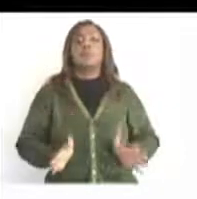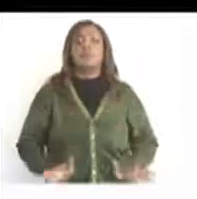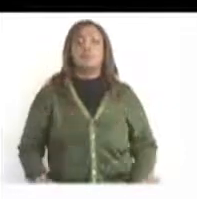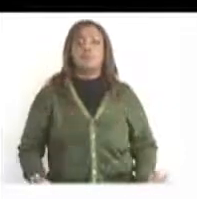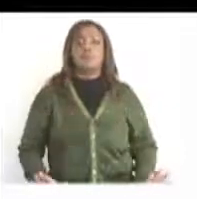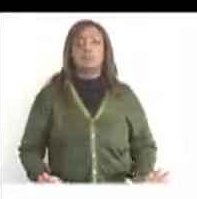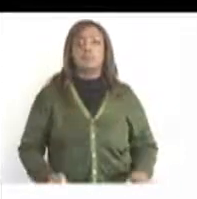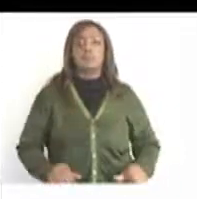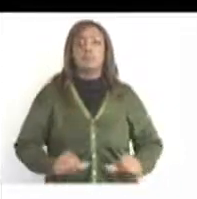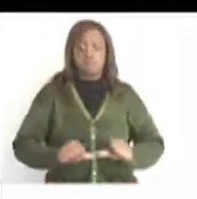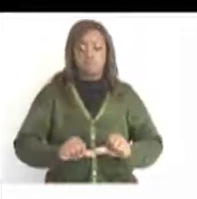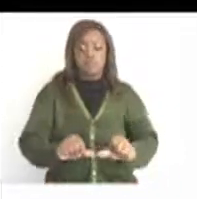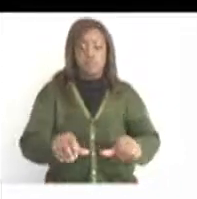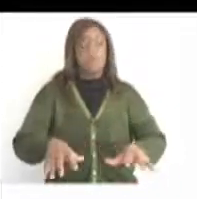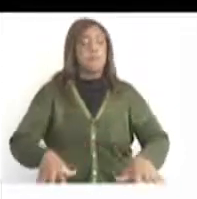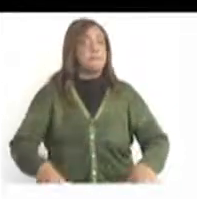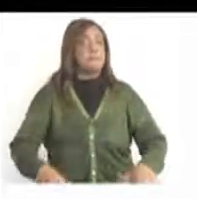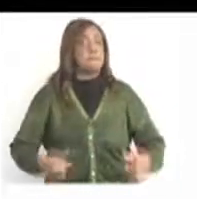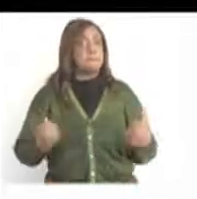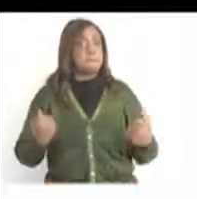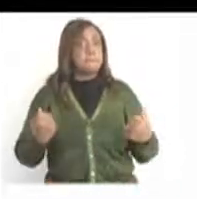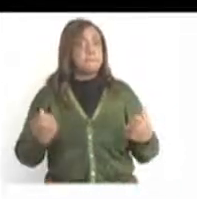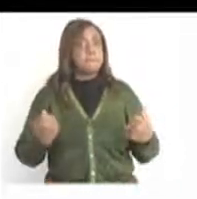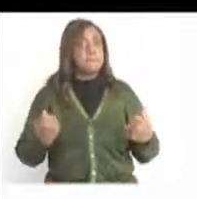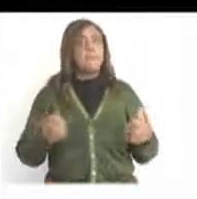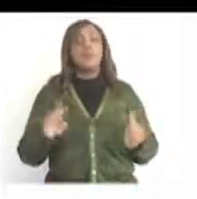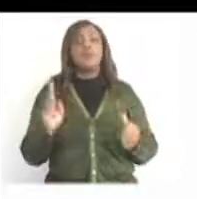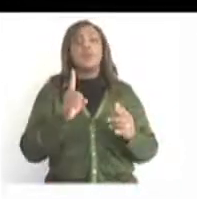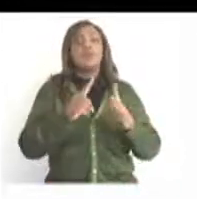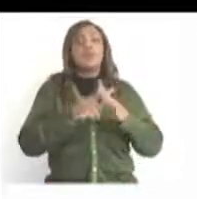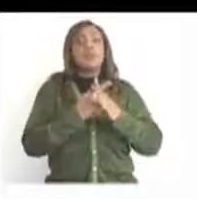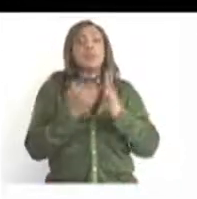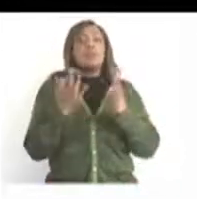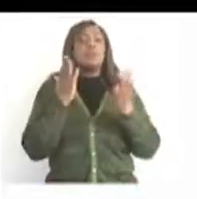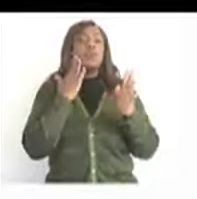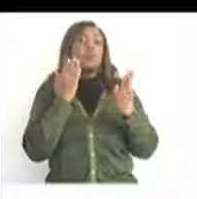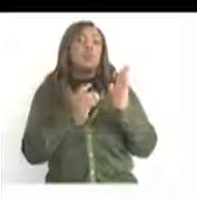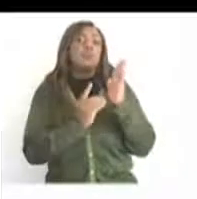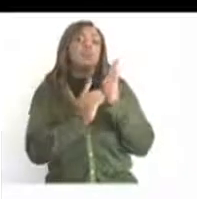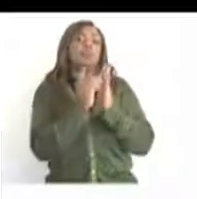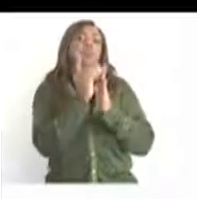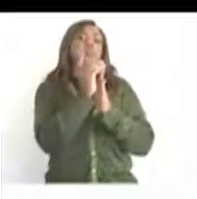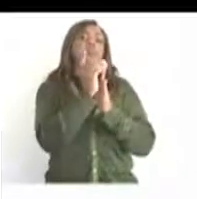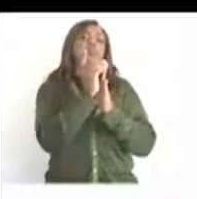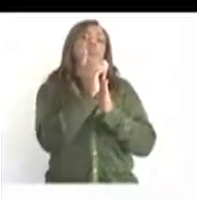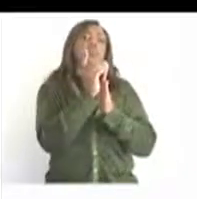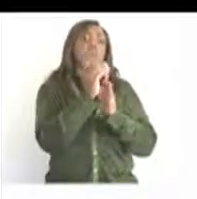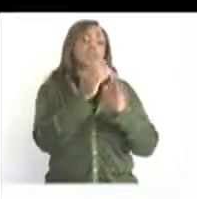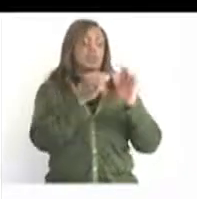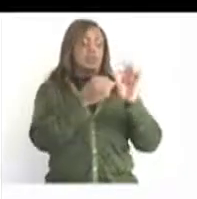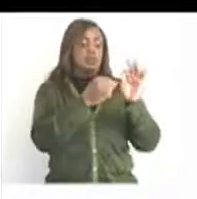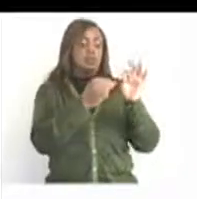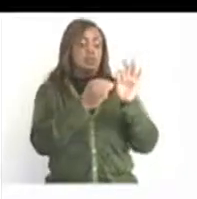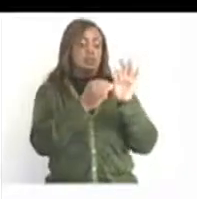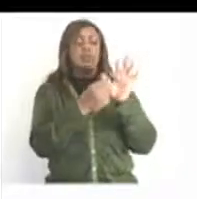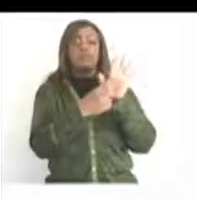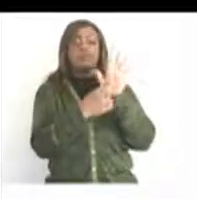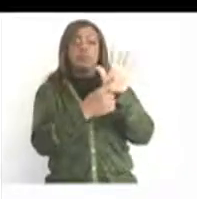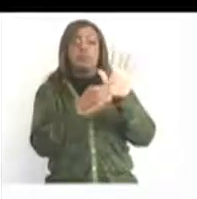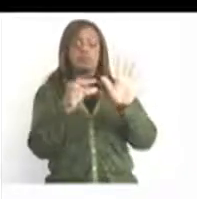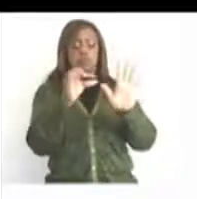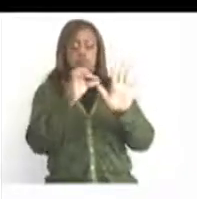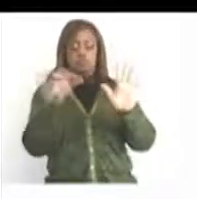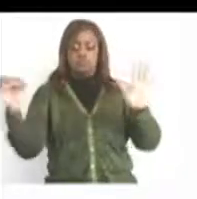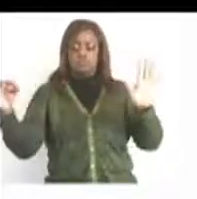you go to males, which is a boy. You also do the same. Look at the lines. Where is that line pointing? And then